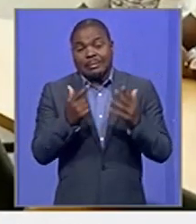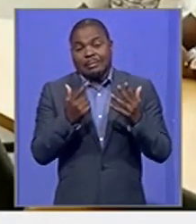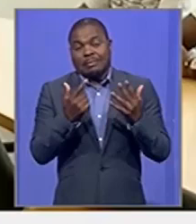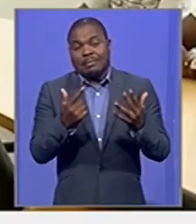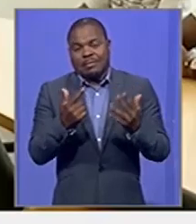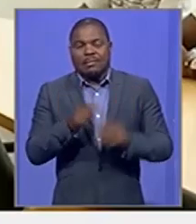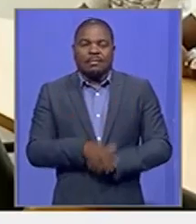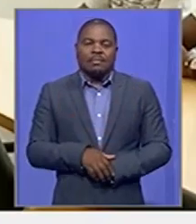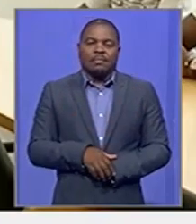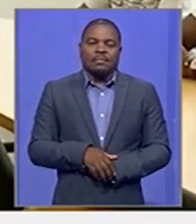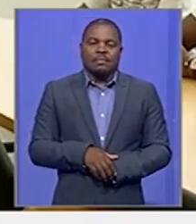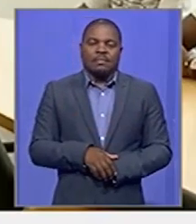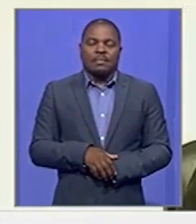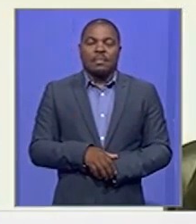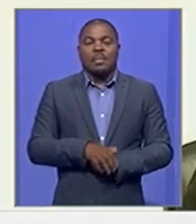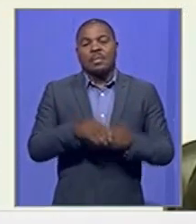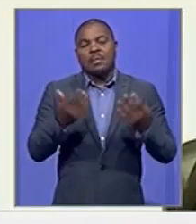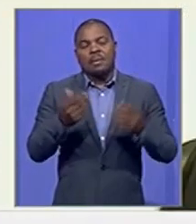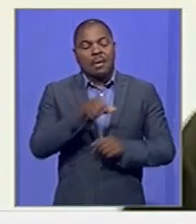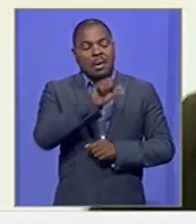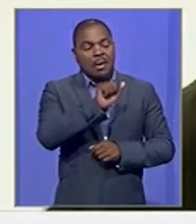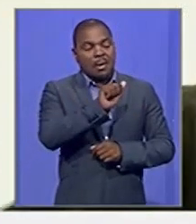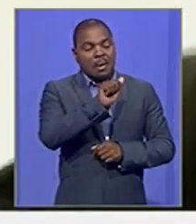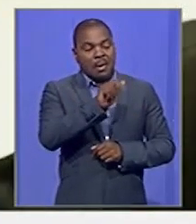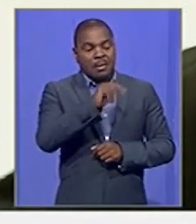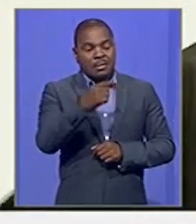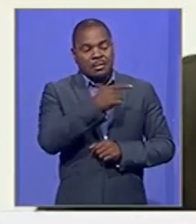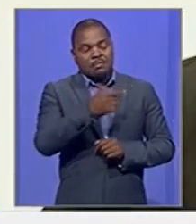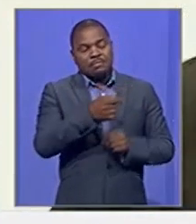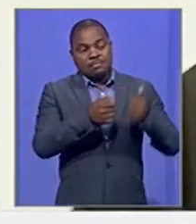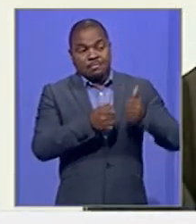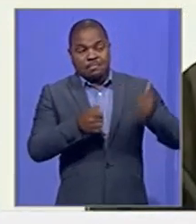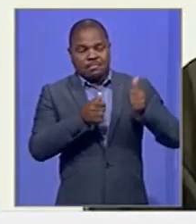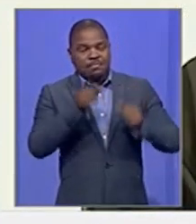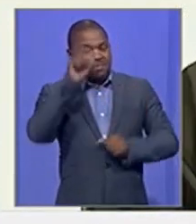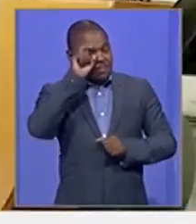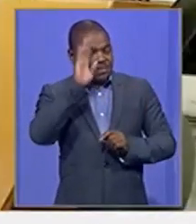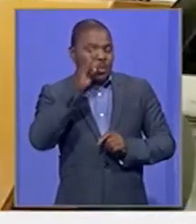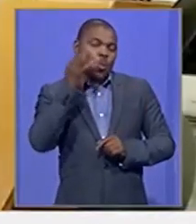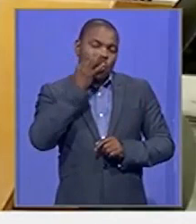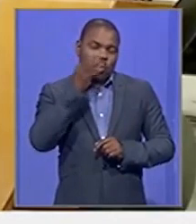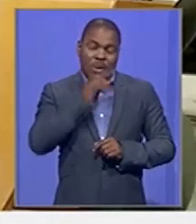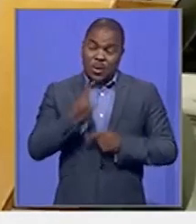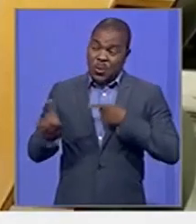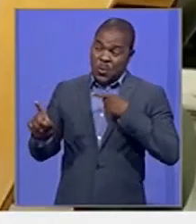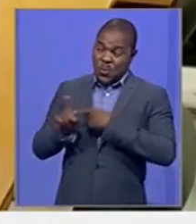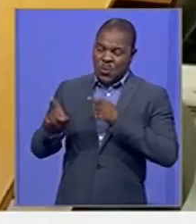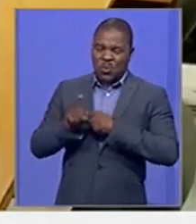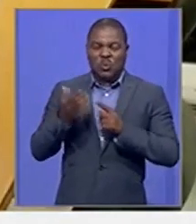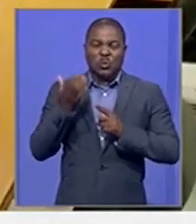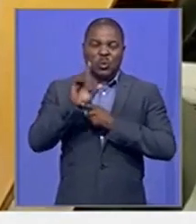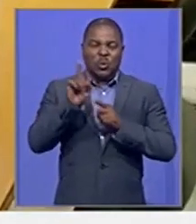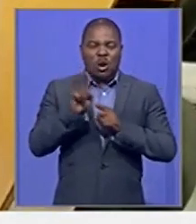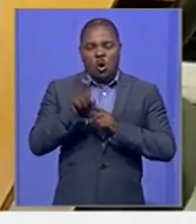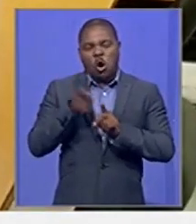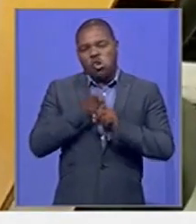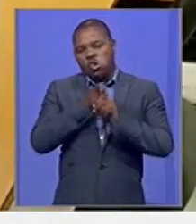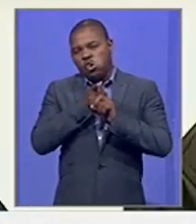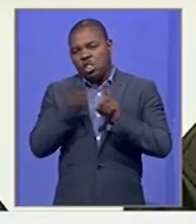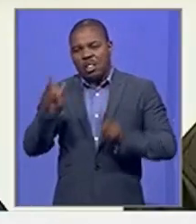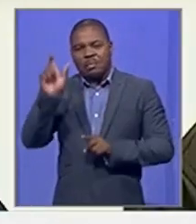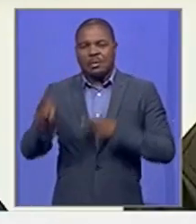De Ruyter. Mokwaledi kakaretso wa ANC Fikile Mbalula o tlhalositse gore De Ruyter o itshupile gore ke lejela